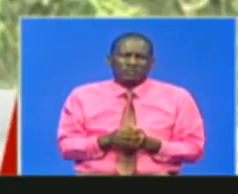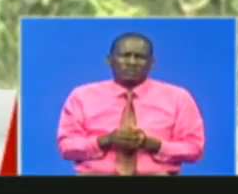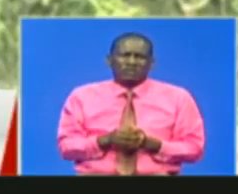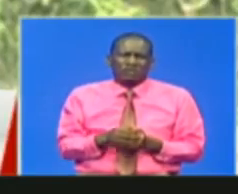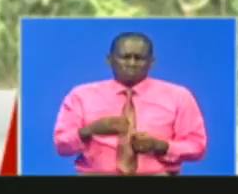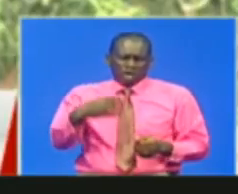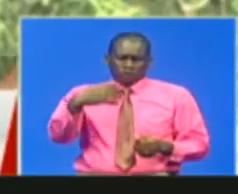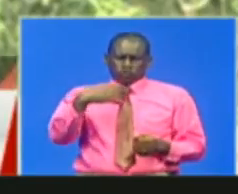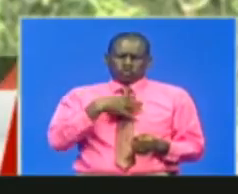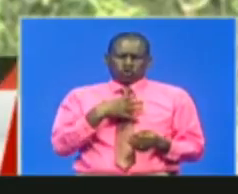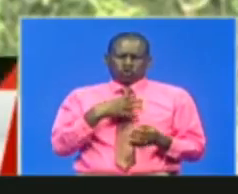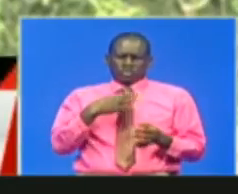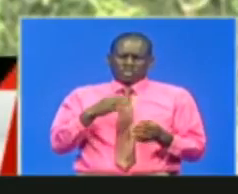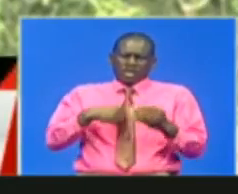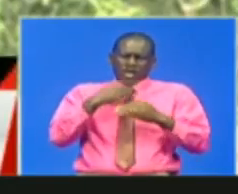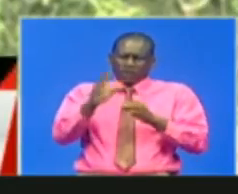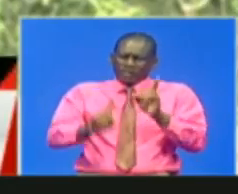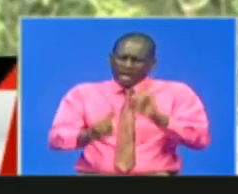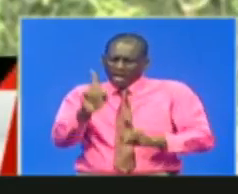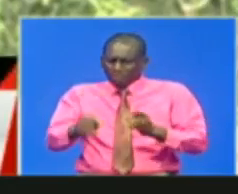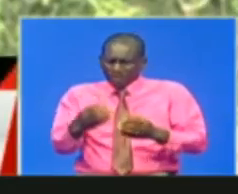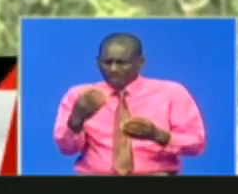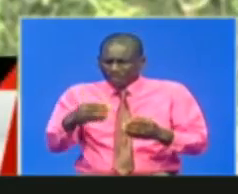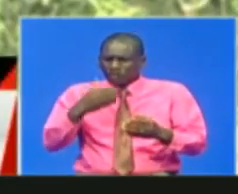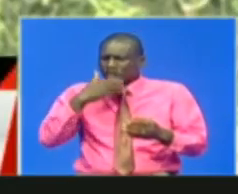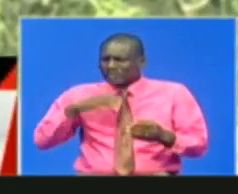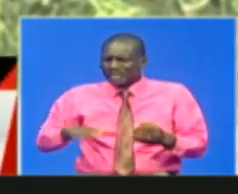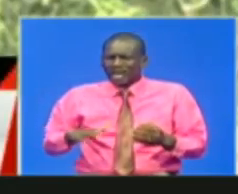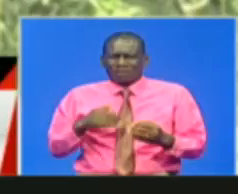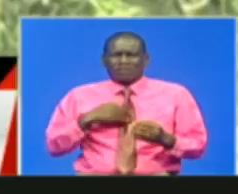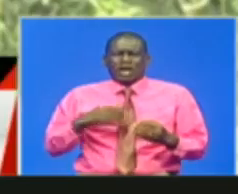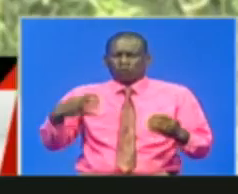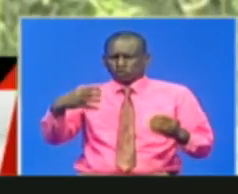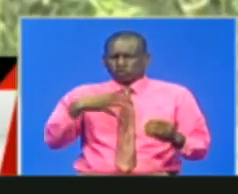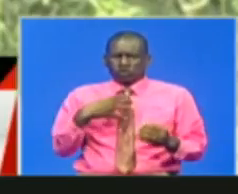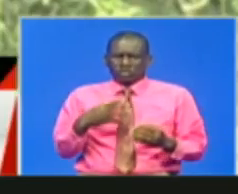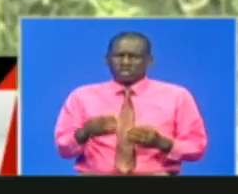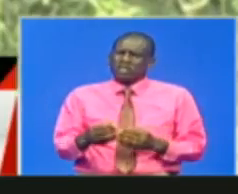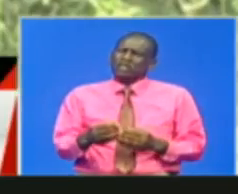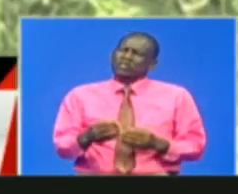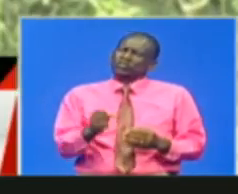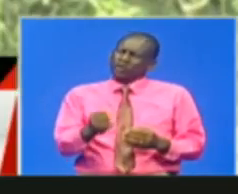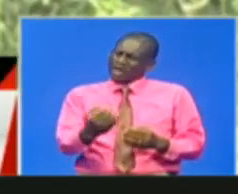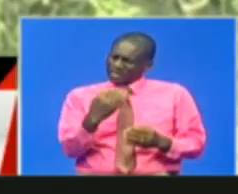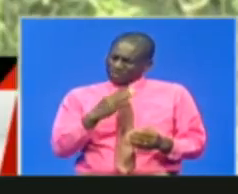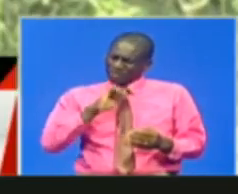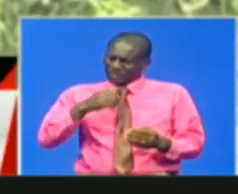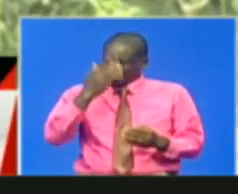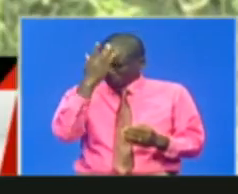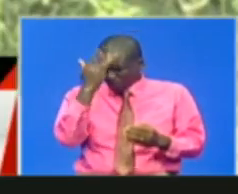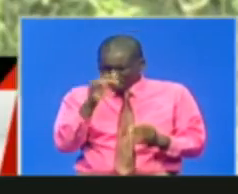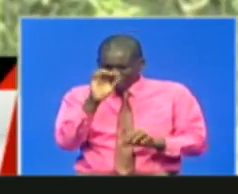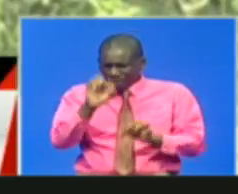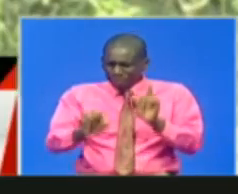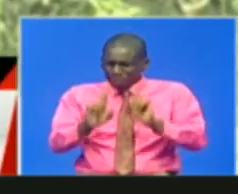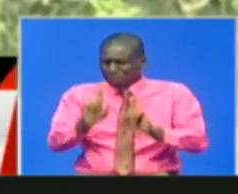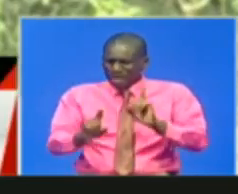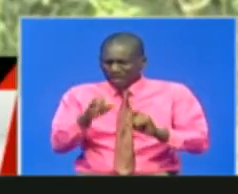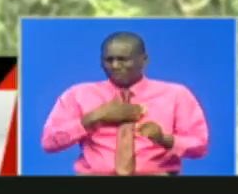Nilistuka tu nilisema kumchoma, nikaangalia, nikasema sasa nini menifanya nichome mtoto wangu mkono.